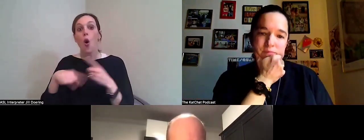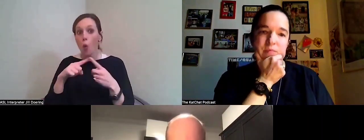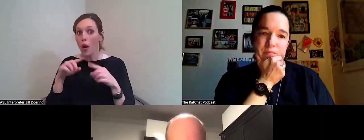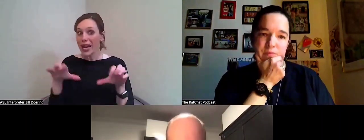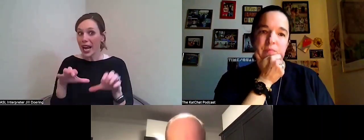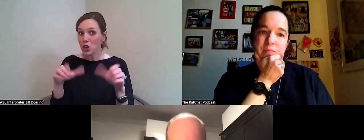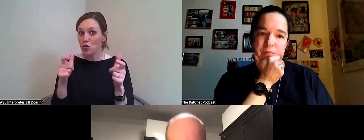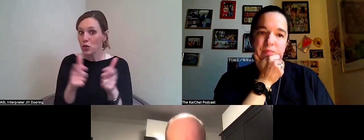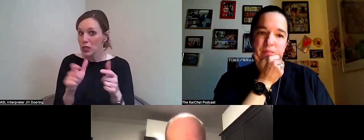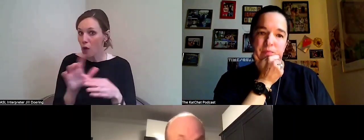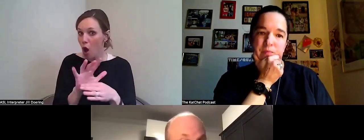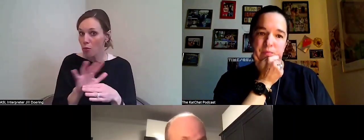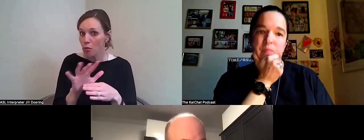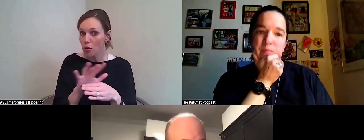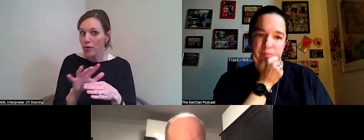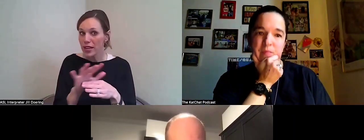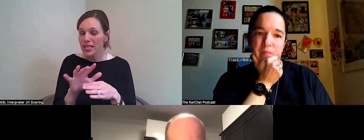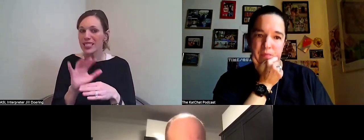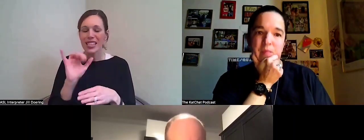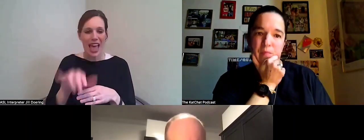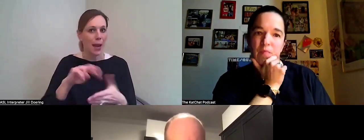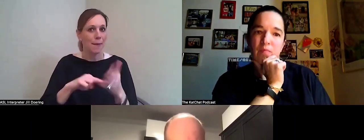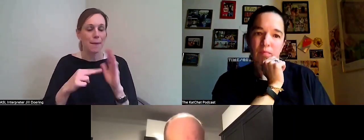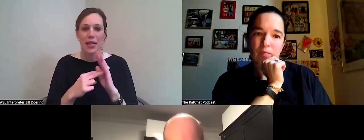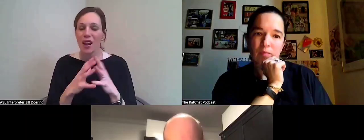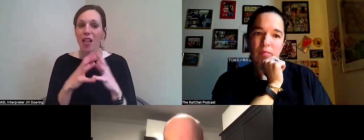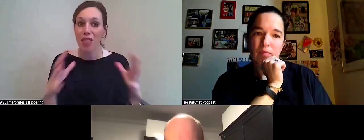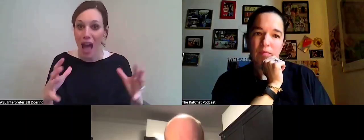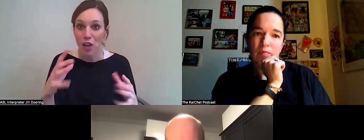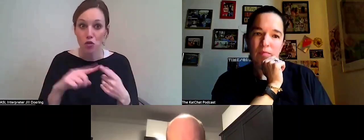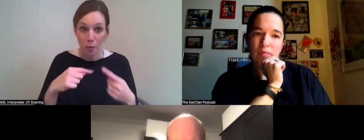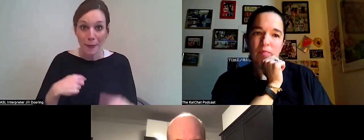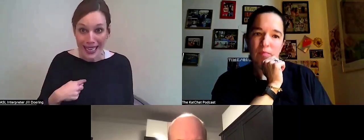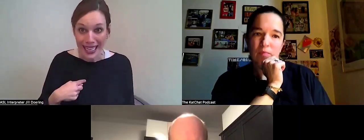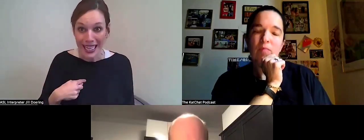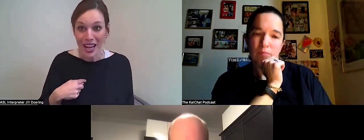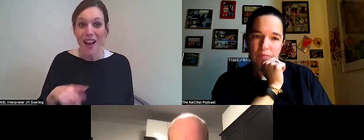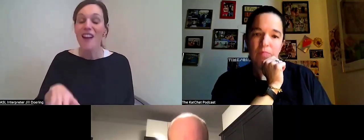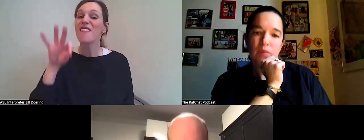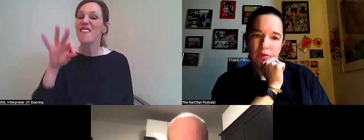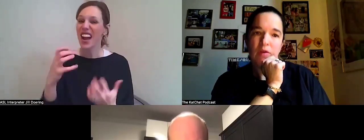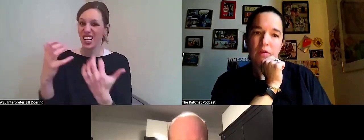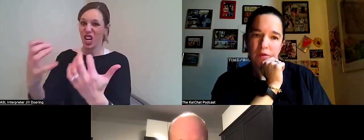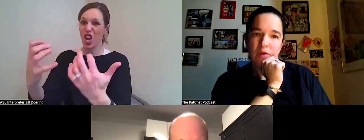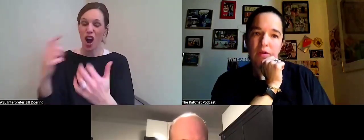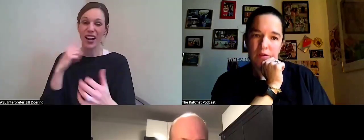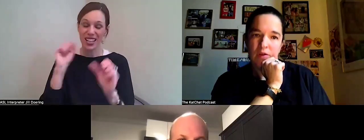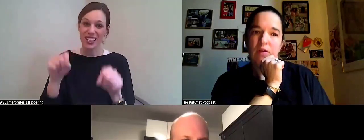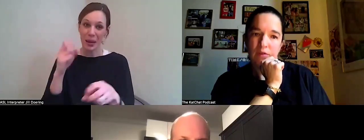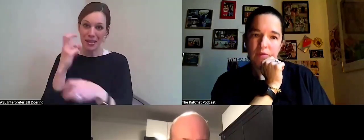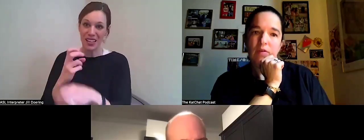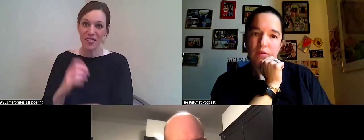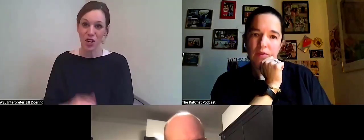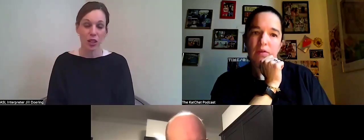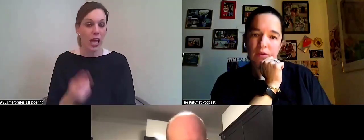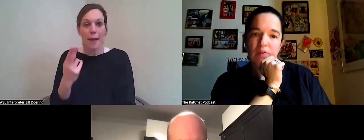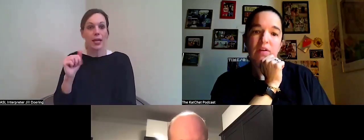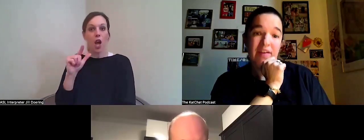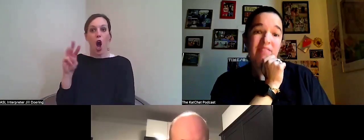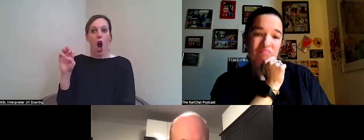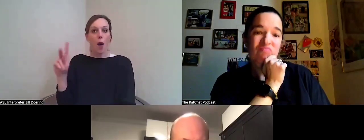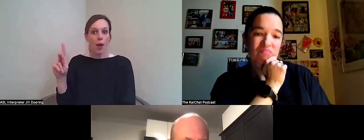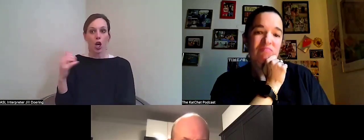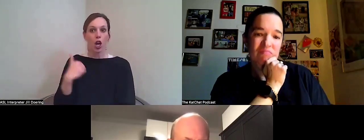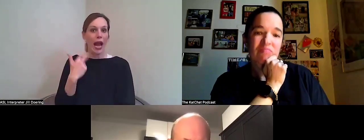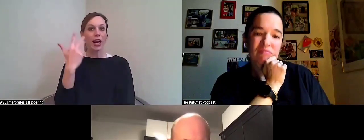me, sometimes it's to find an audience is very difficult. Yet I do a Hallmark movie, I can have 3 million people watch